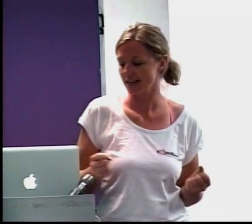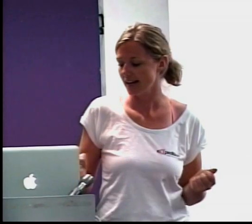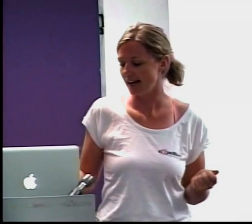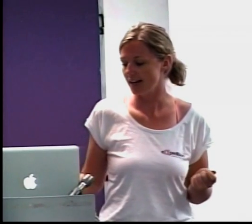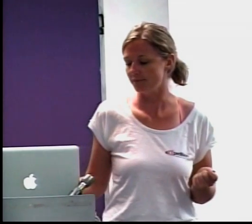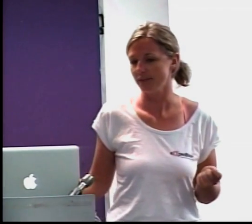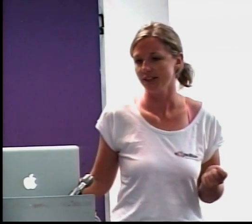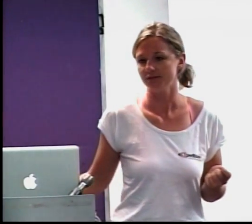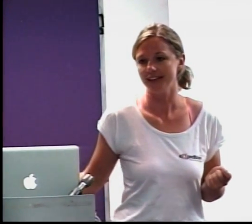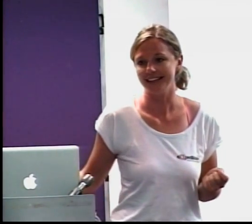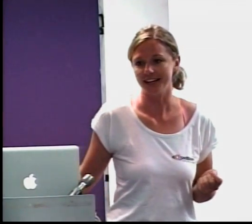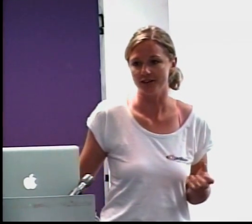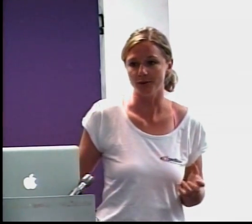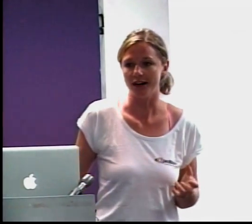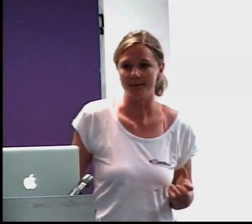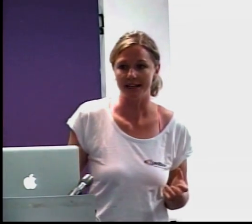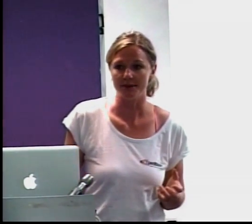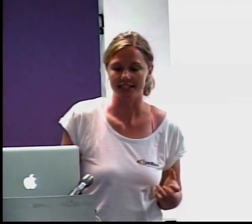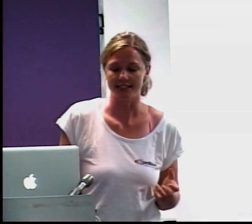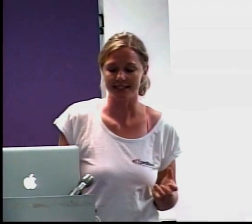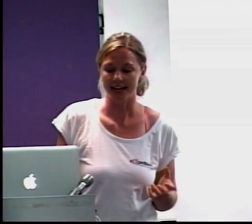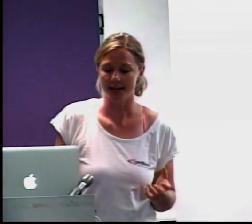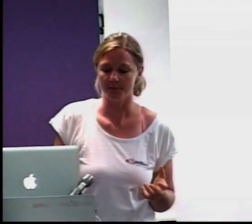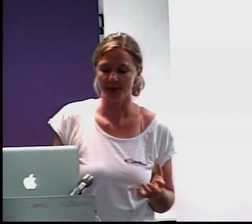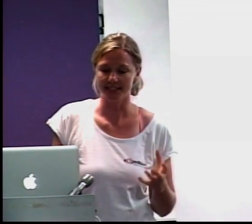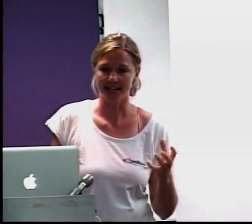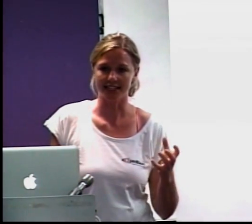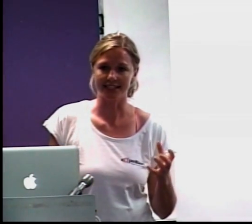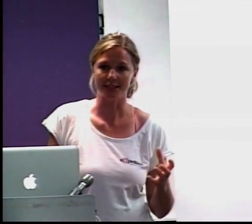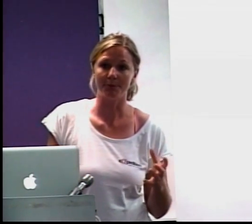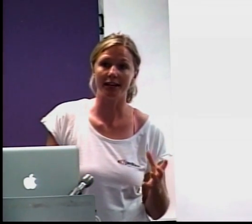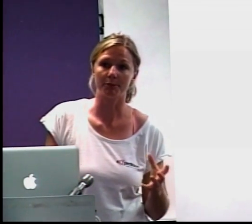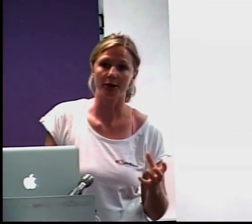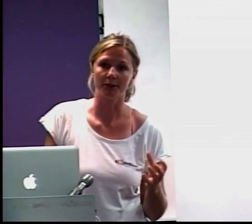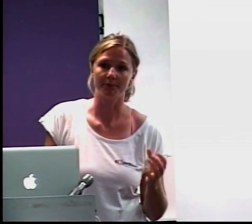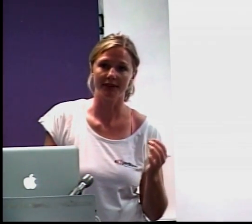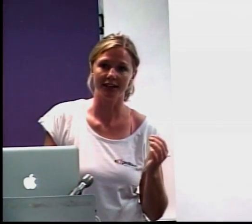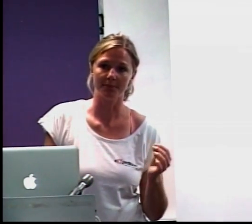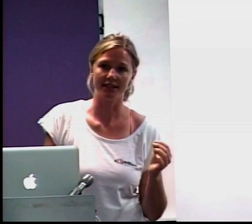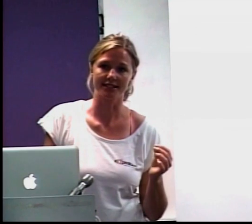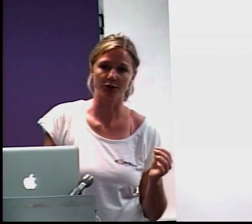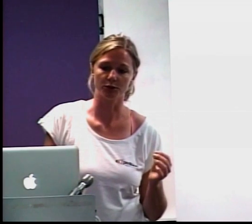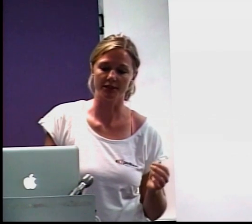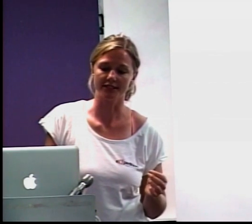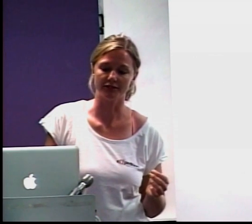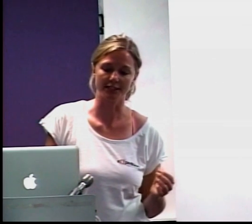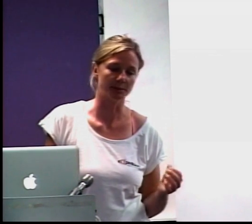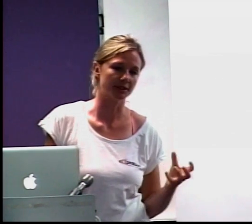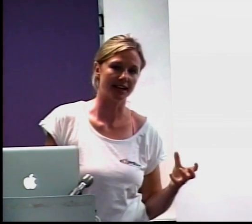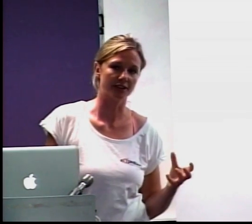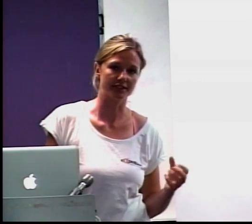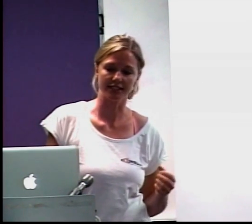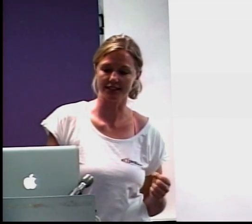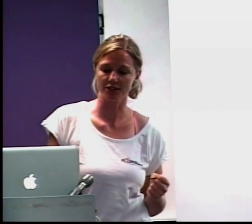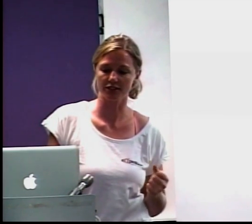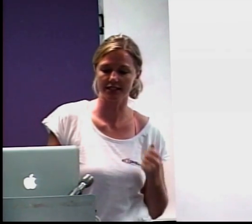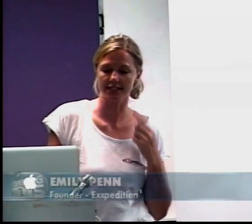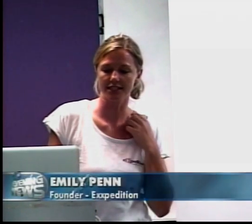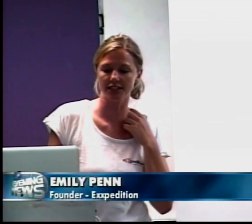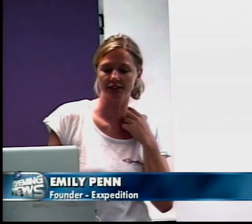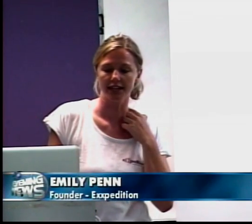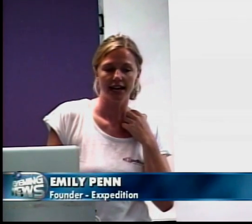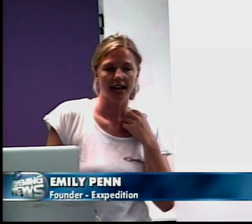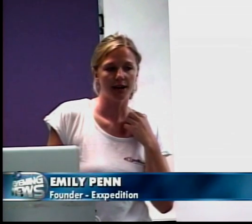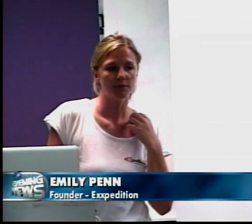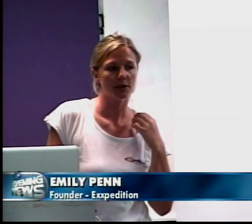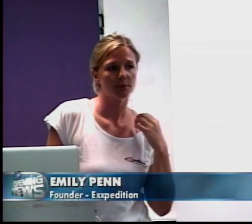these really overwhelming images. But it's actually the bigger problem are the bits that are almost invisible, and obviously these toxics